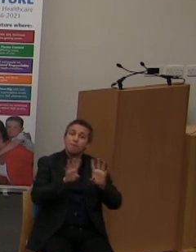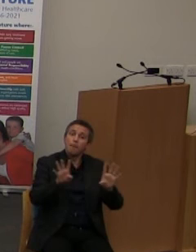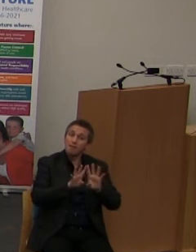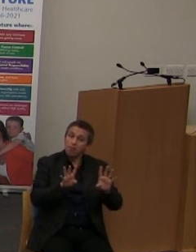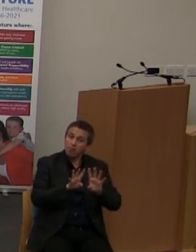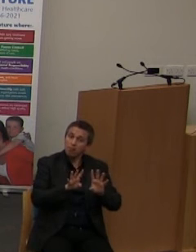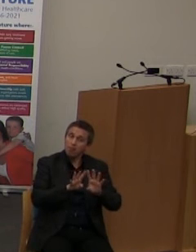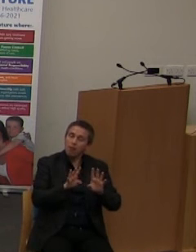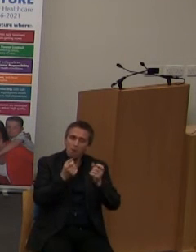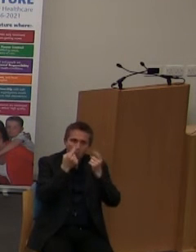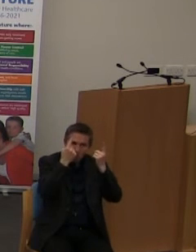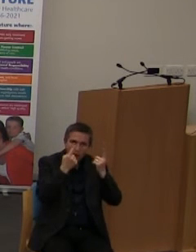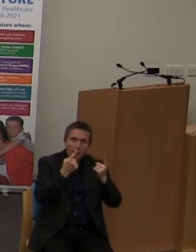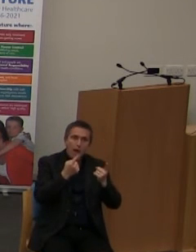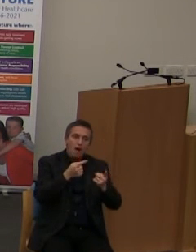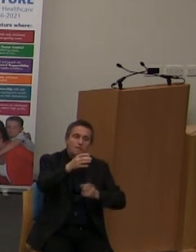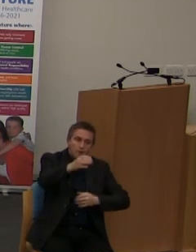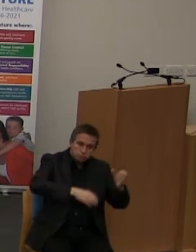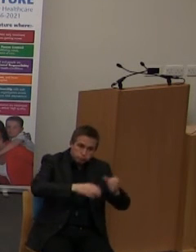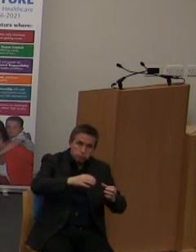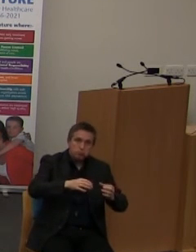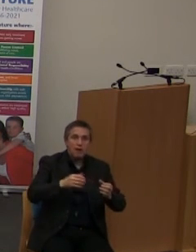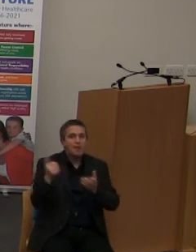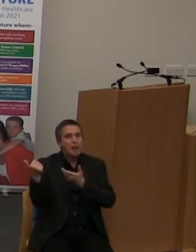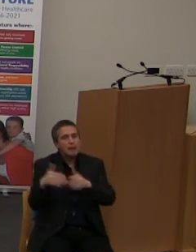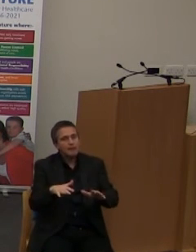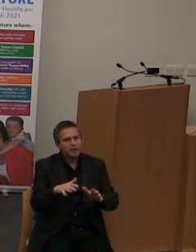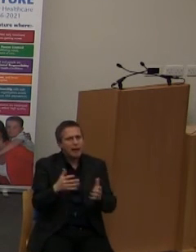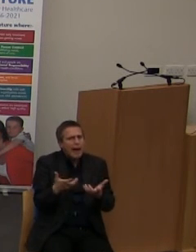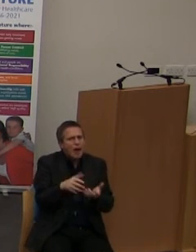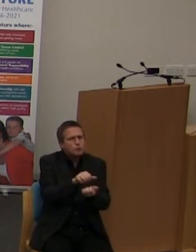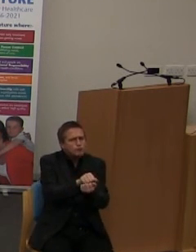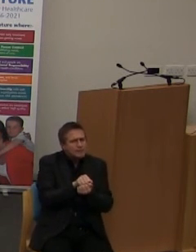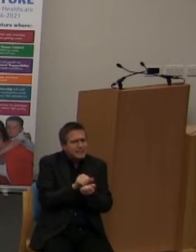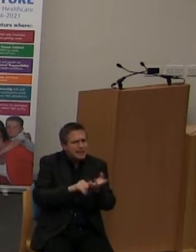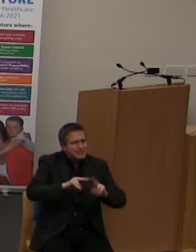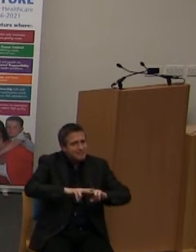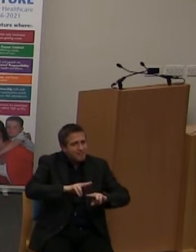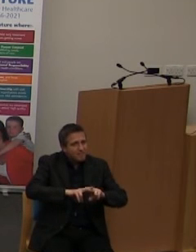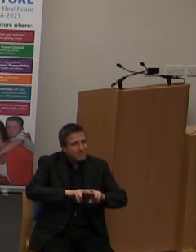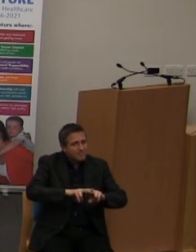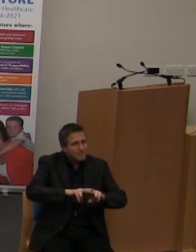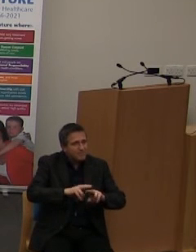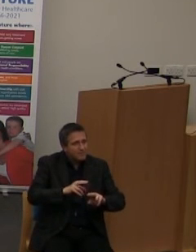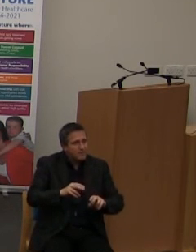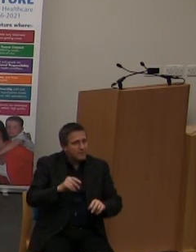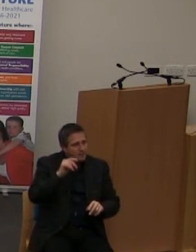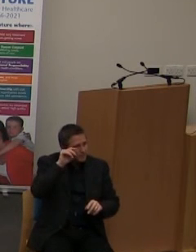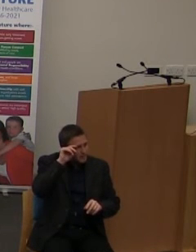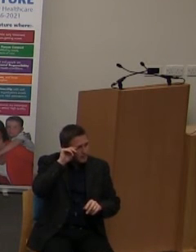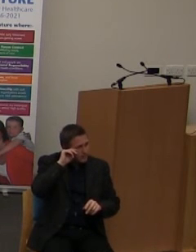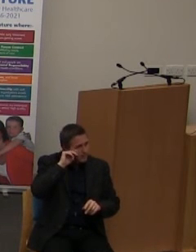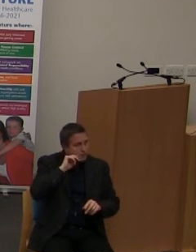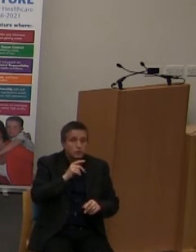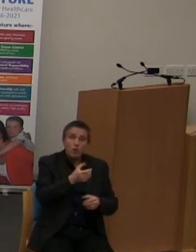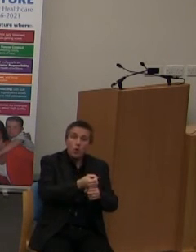the problems about staff coming and leaving. And one of the things that does concern me is we have